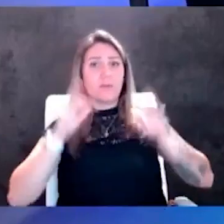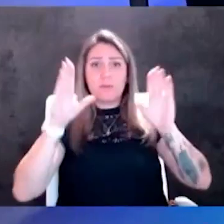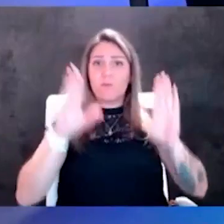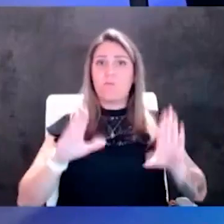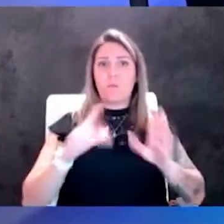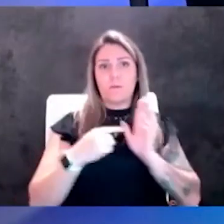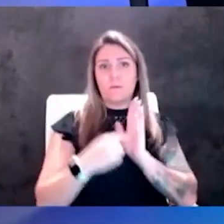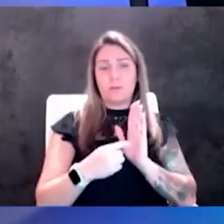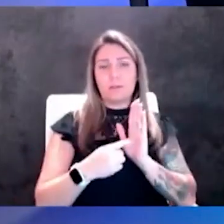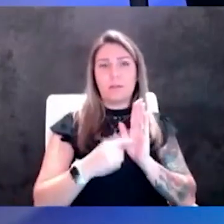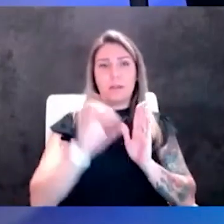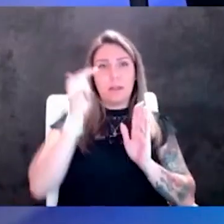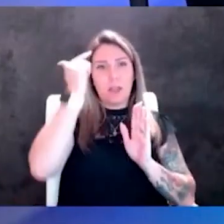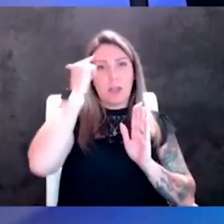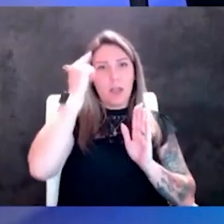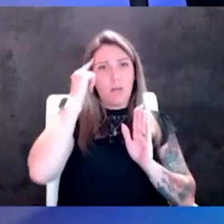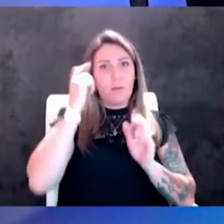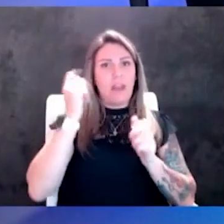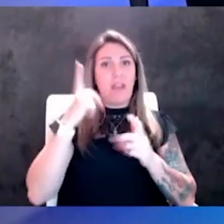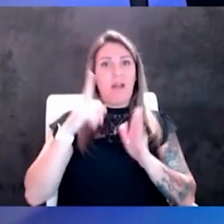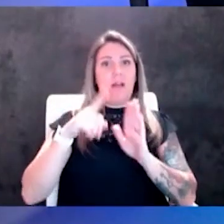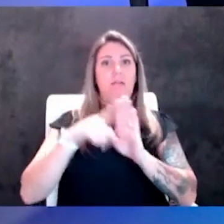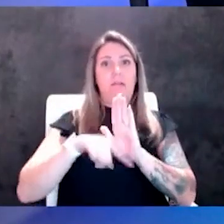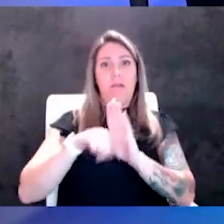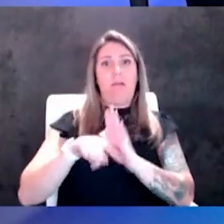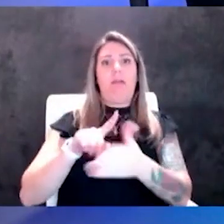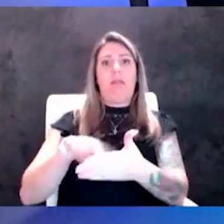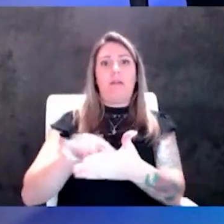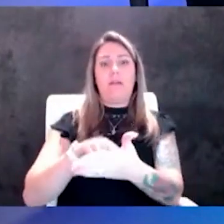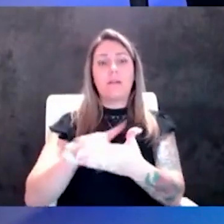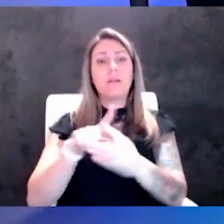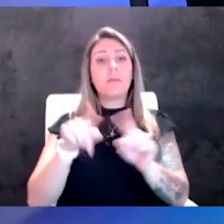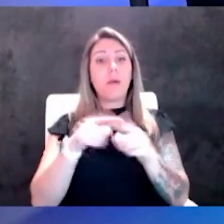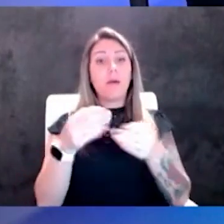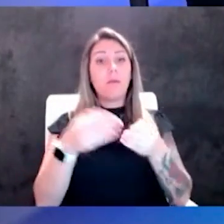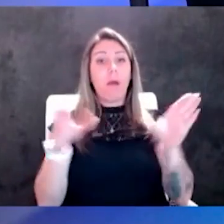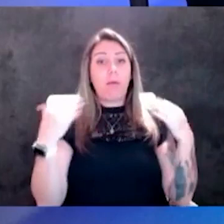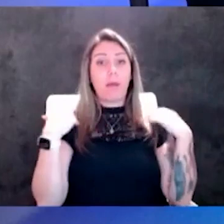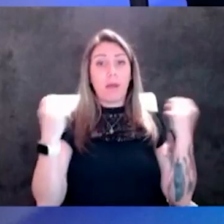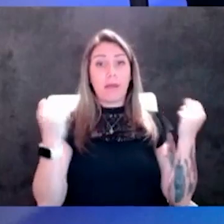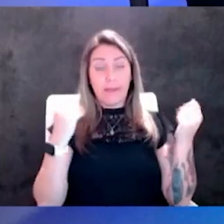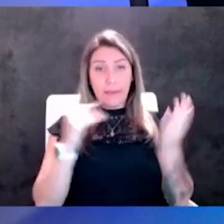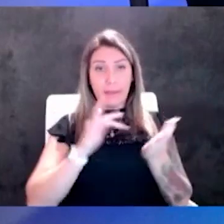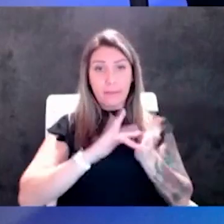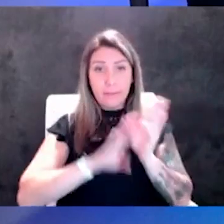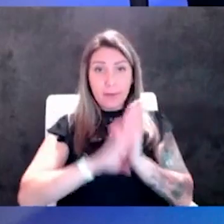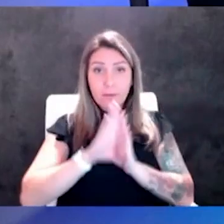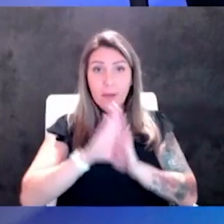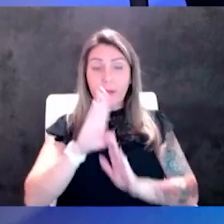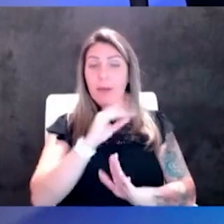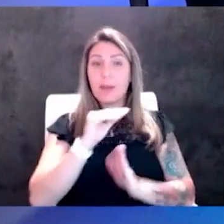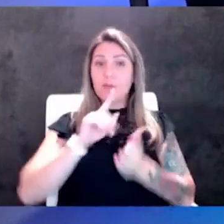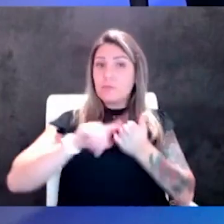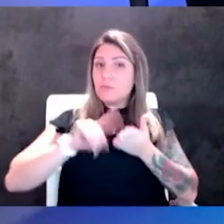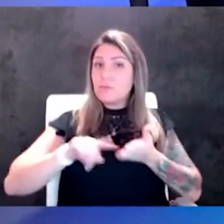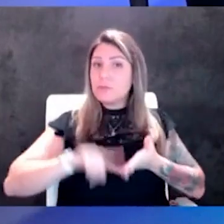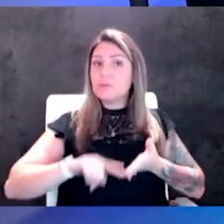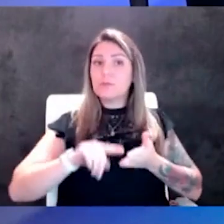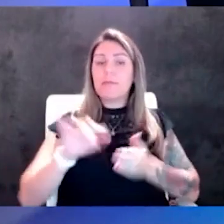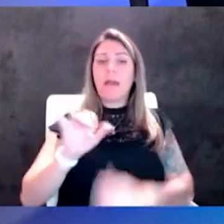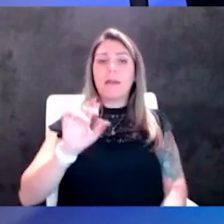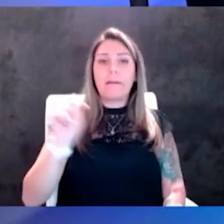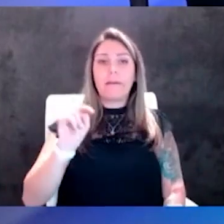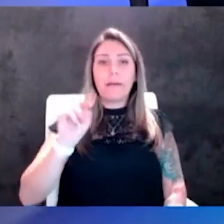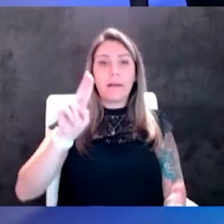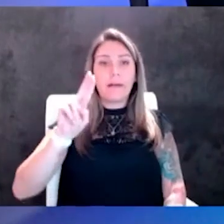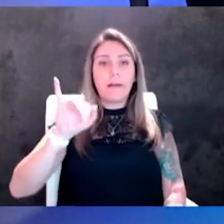a lot of heat, but let's just say in the public health arena, in the drug development arena, in the research arena like NIH, et cetera, this is all U.S.